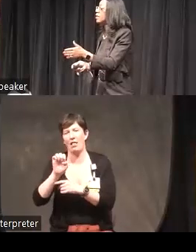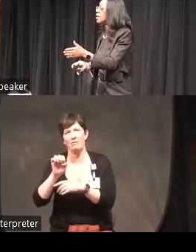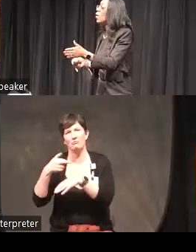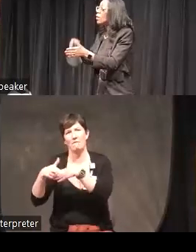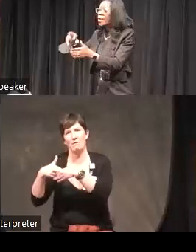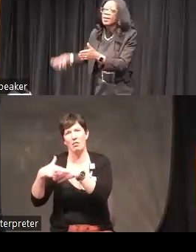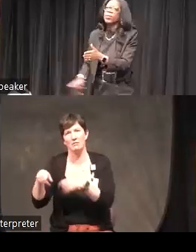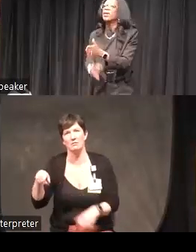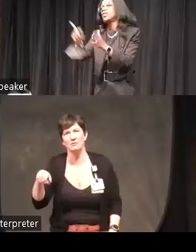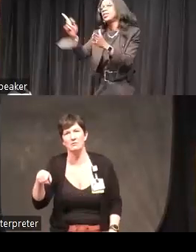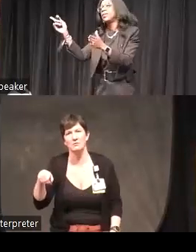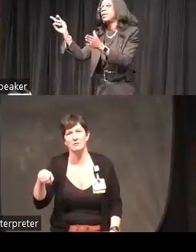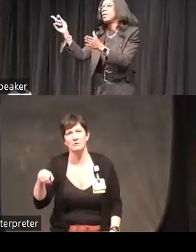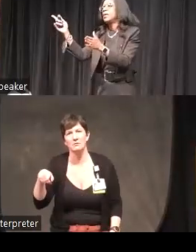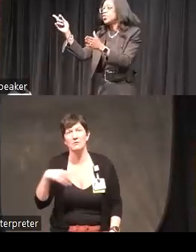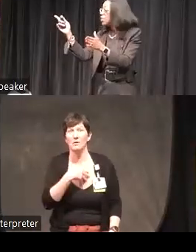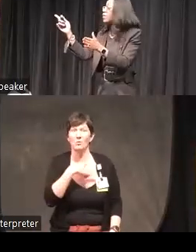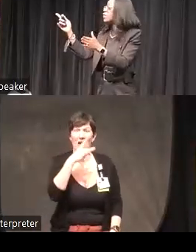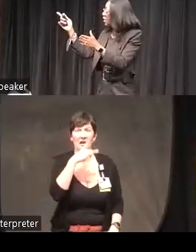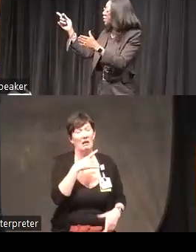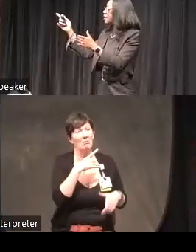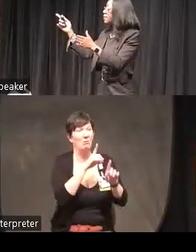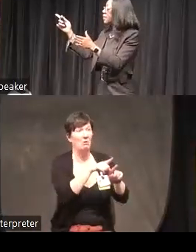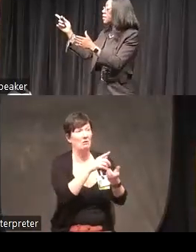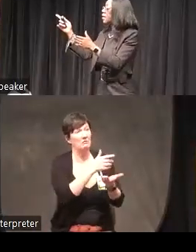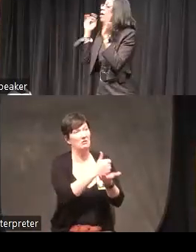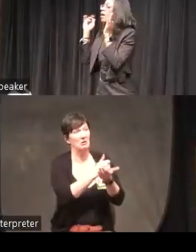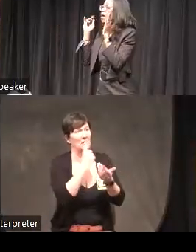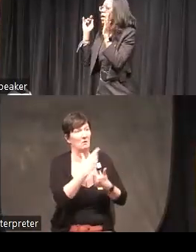referrals, while a white kid will go to treatment for autism